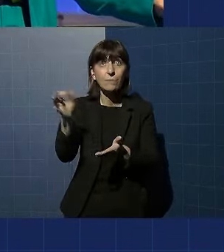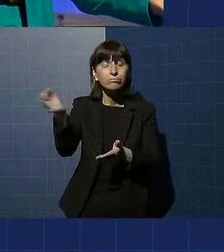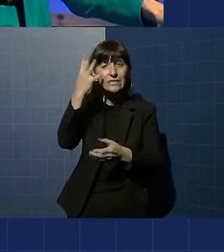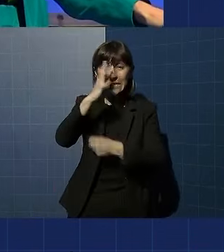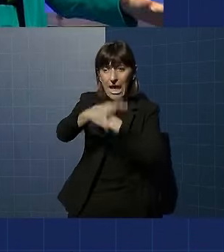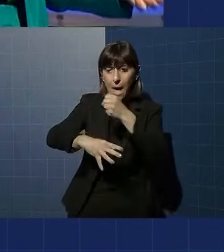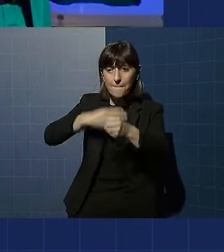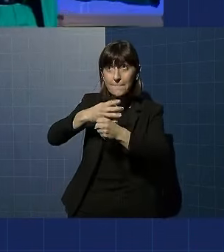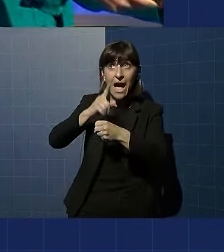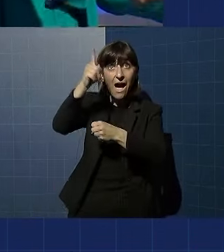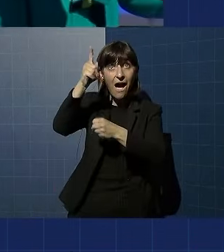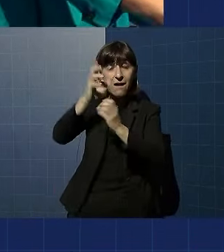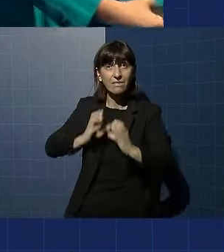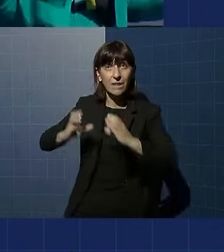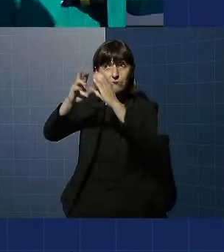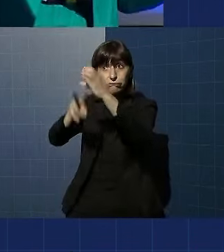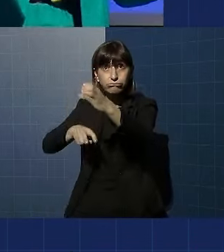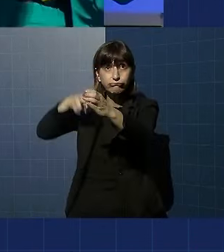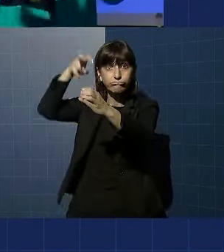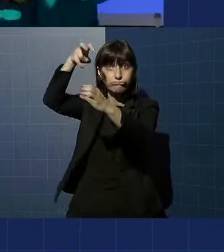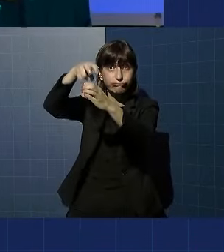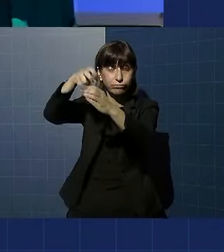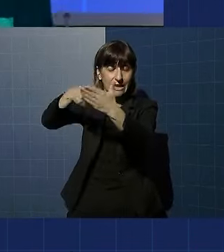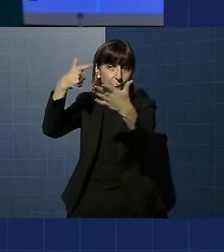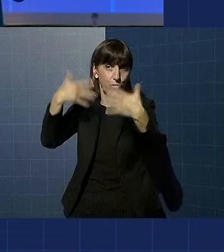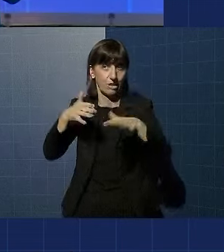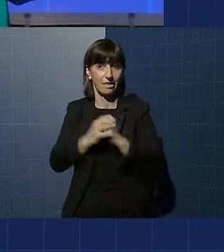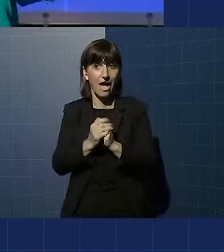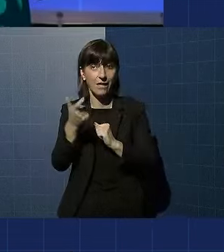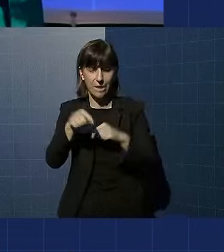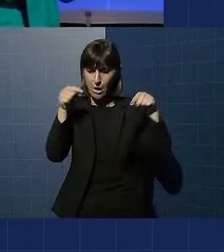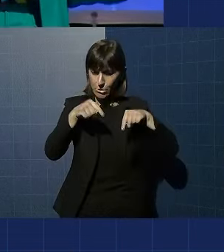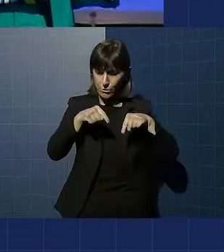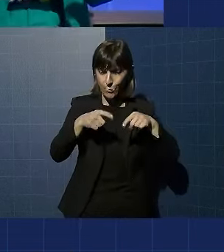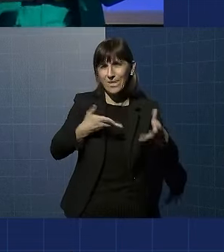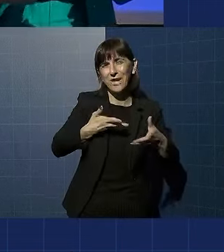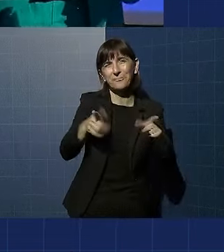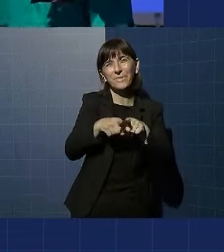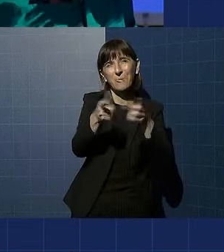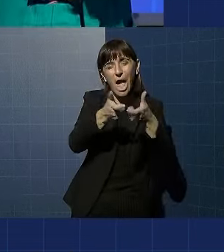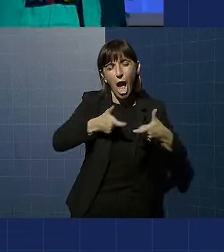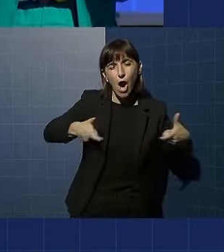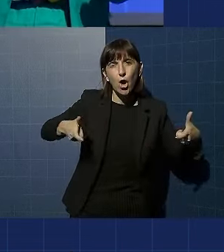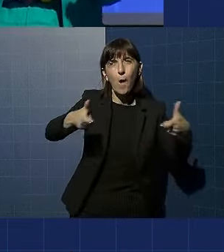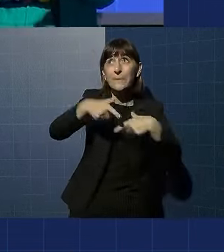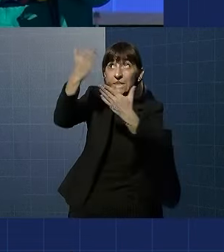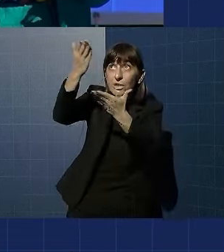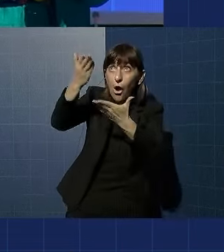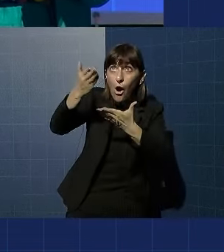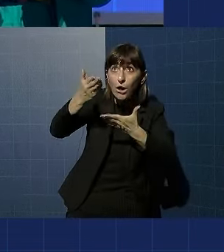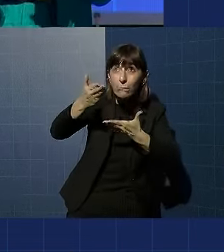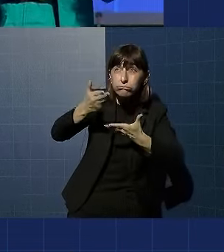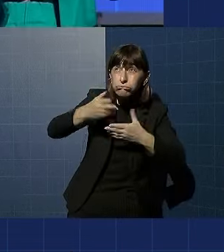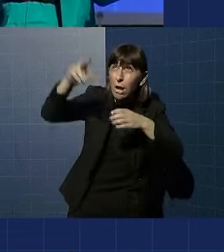for them to help them get in, get out of the vehicle. They support them from a medical perspective. They are very well taken care